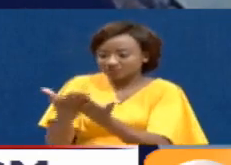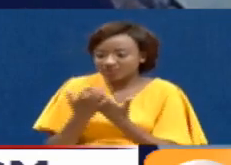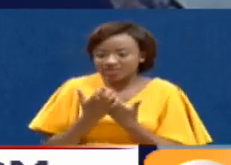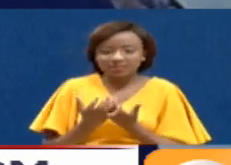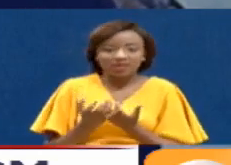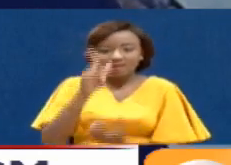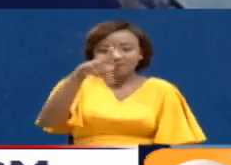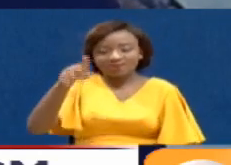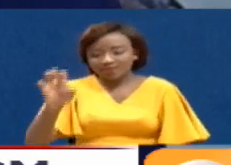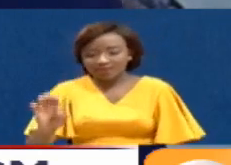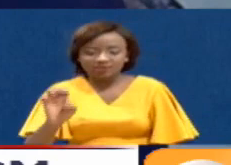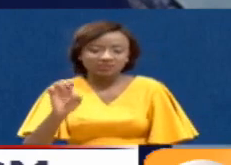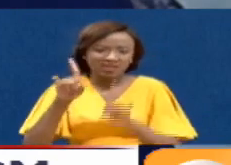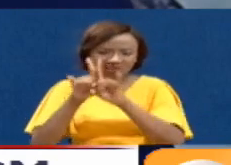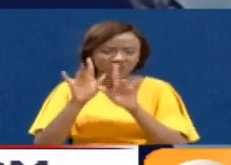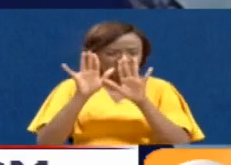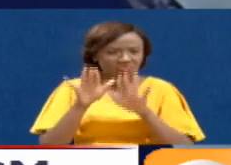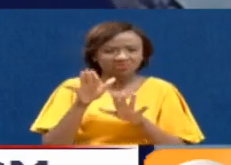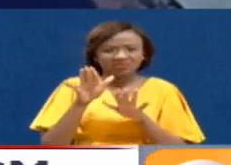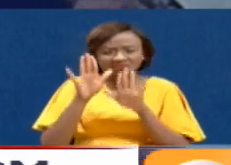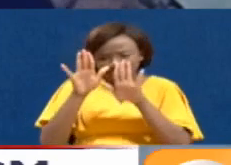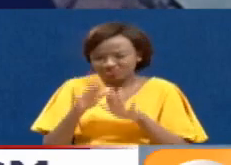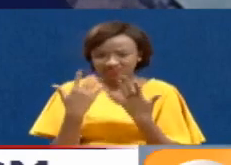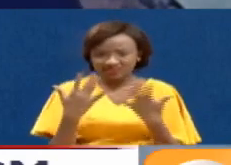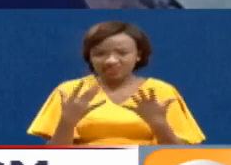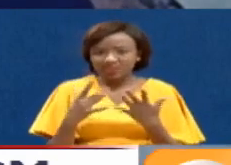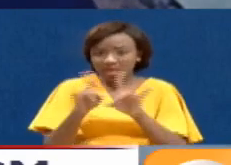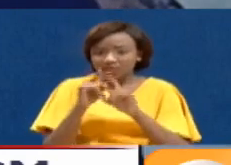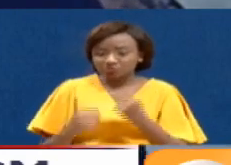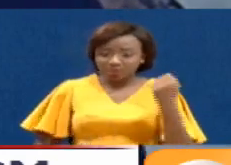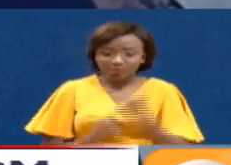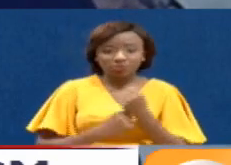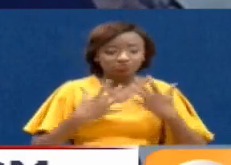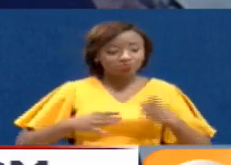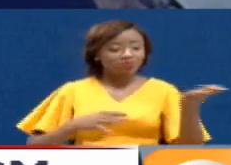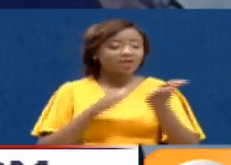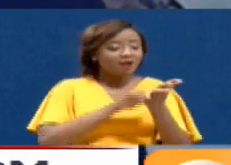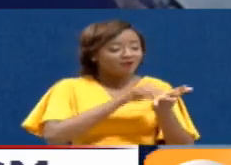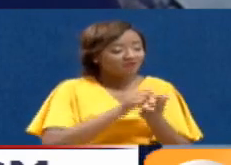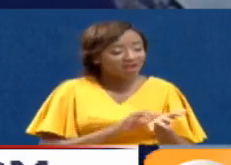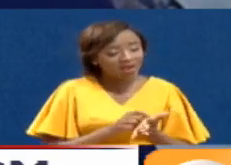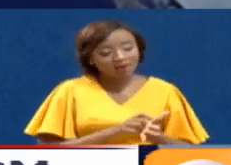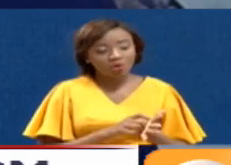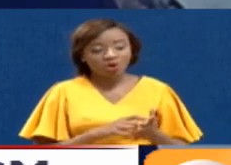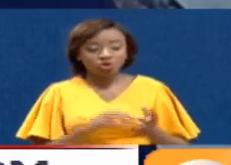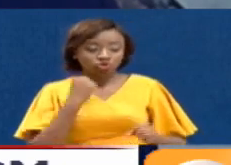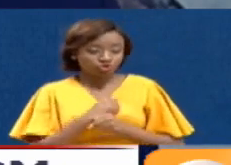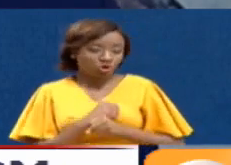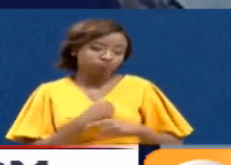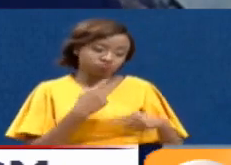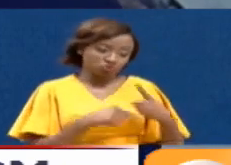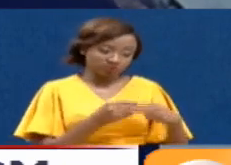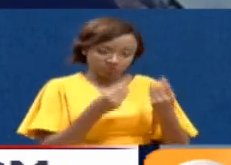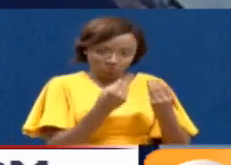masks, and other necessary equipment, and supporting livelihoods for the vulnerable, the underemployed,